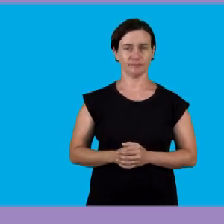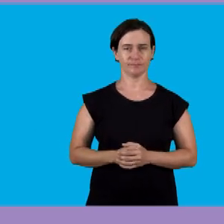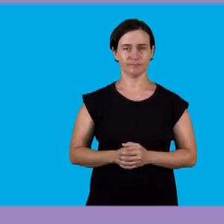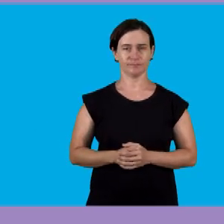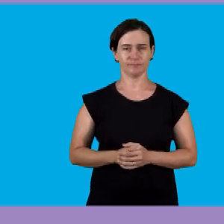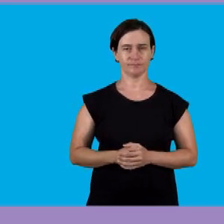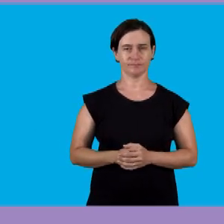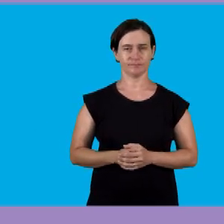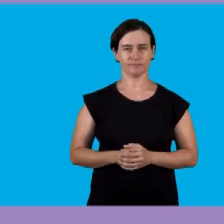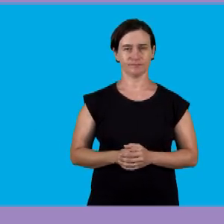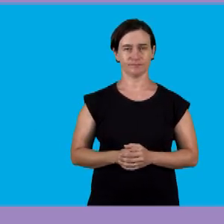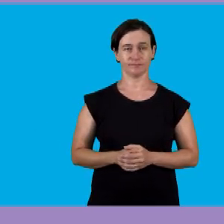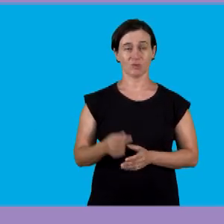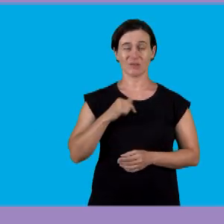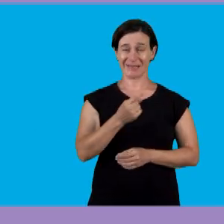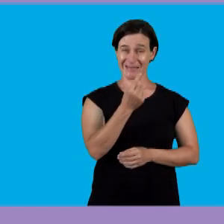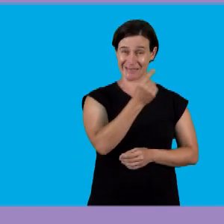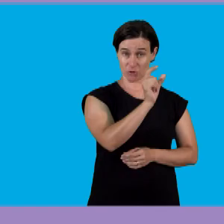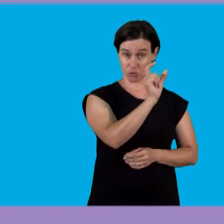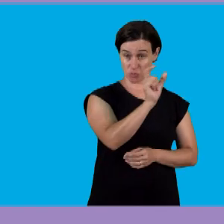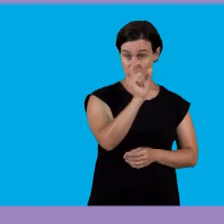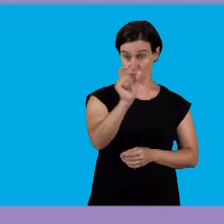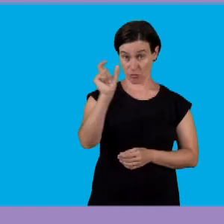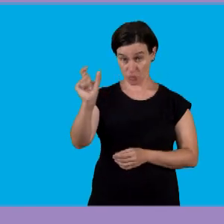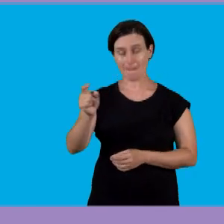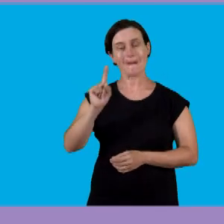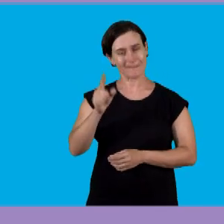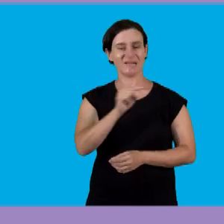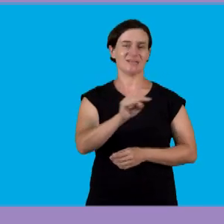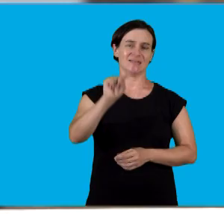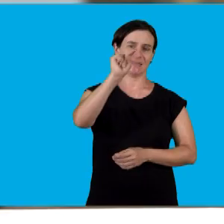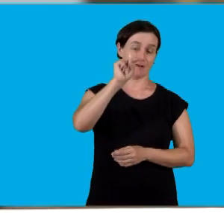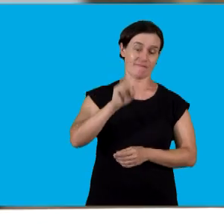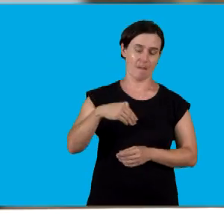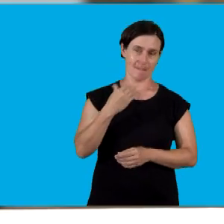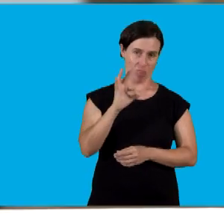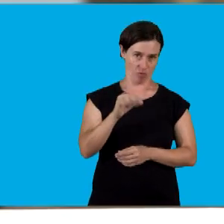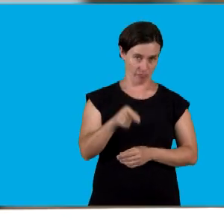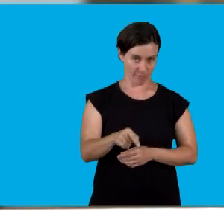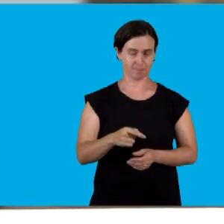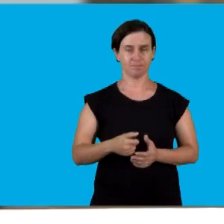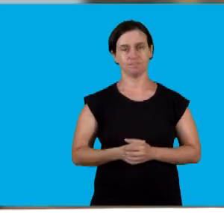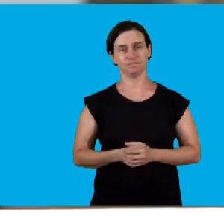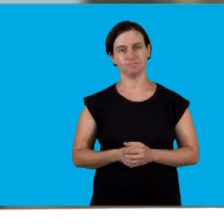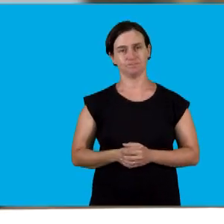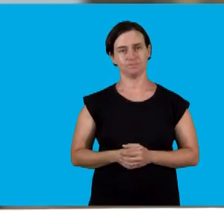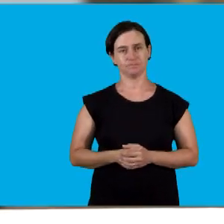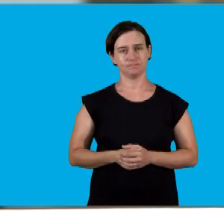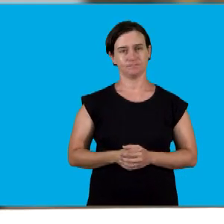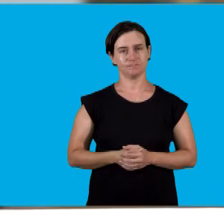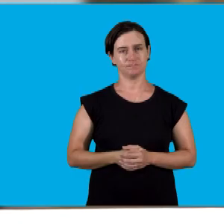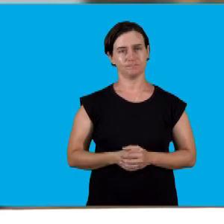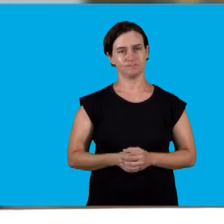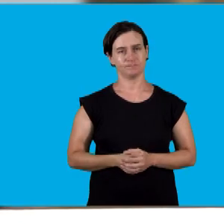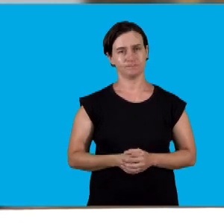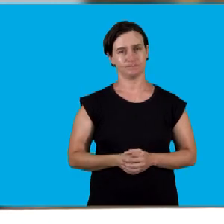divided by 3. Remember, we said each term in the trinomial must be divided by this monomial. So let's